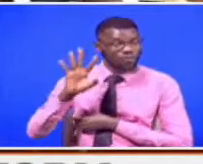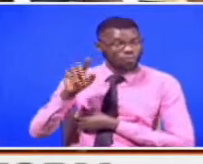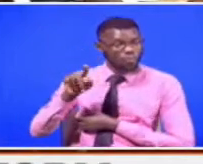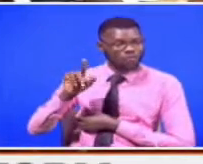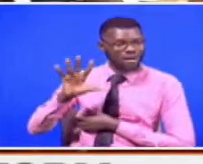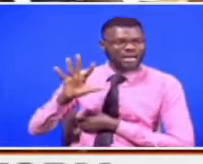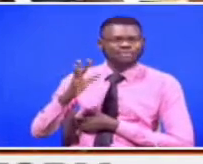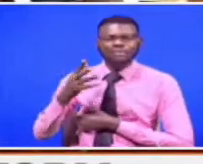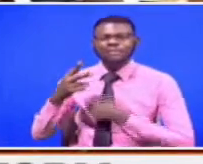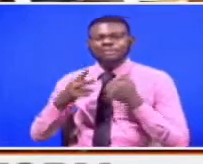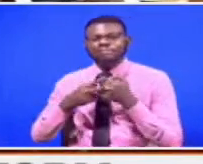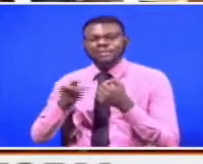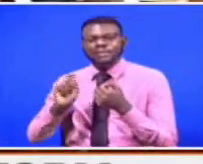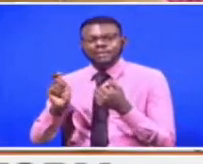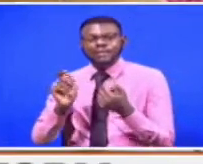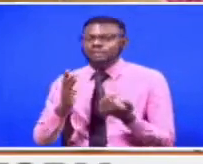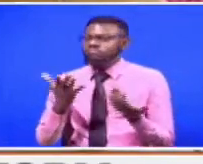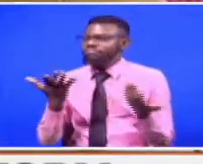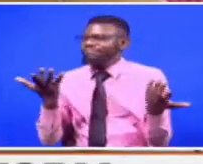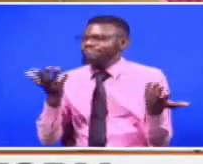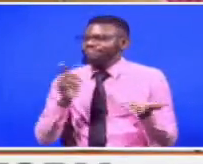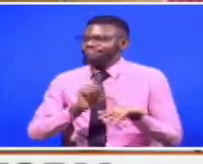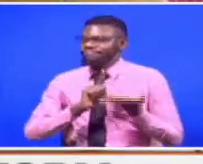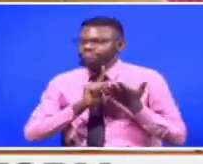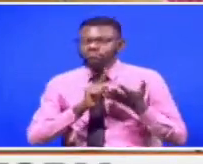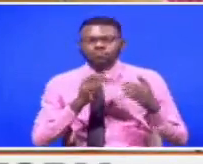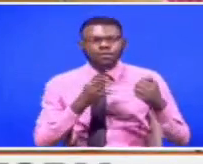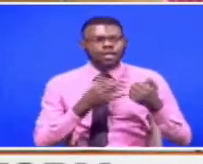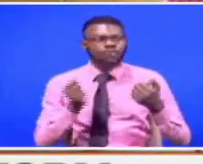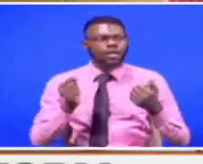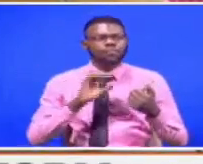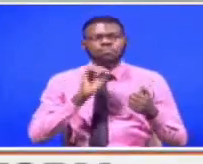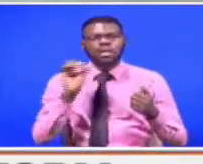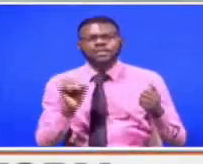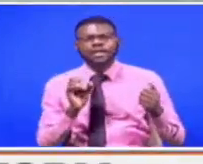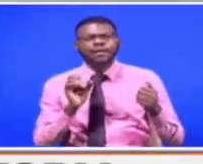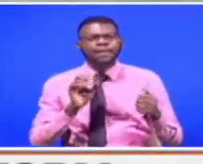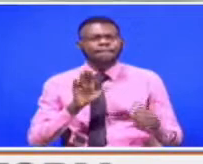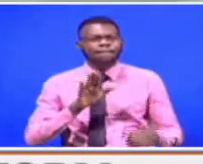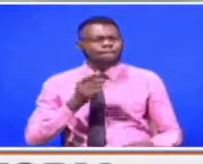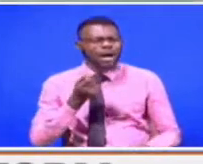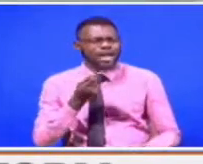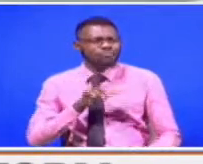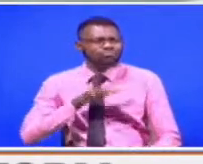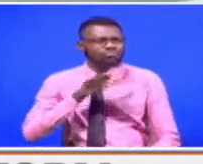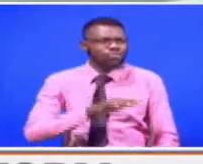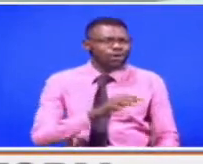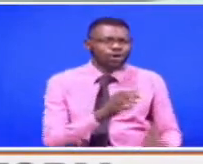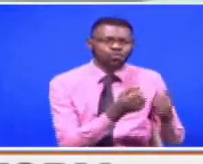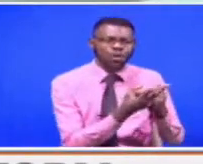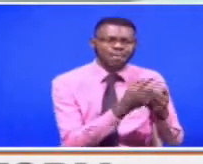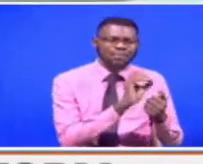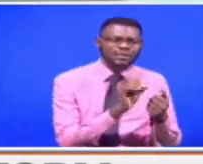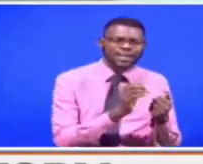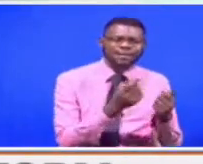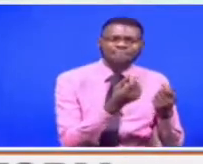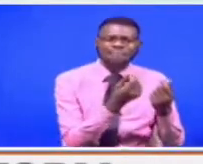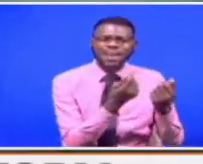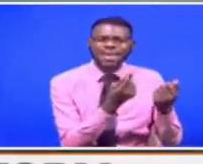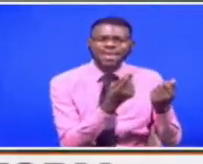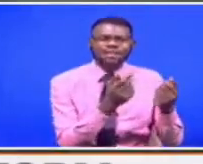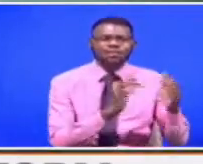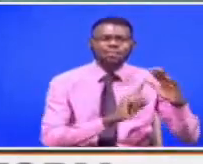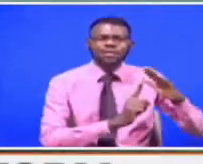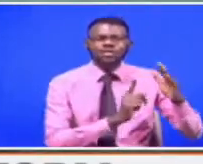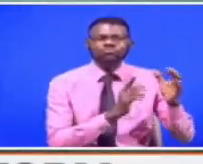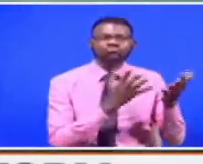shilling domestic debt, of which 85% are bonds and 12.7% treasury bills, with majority being